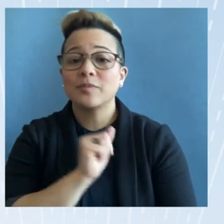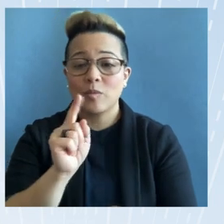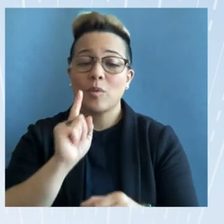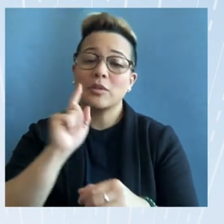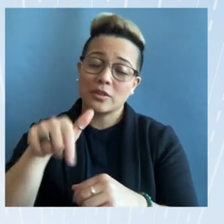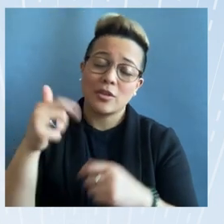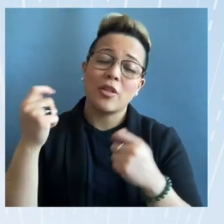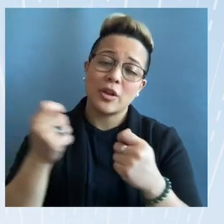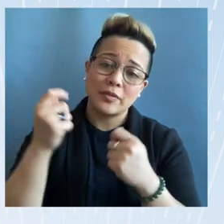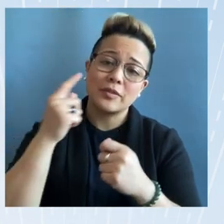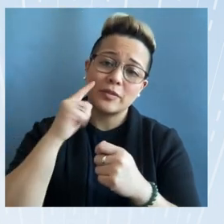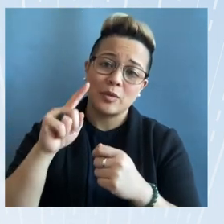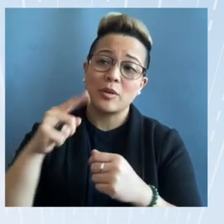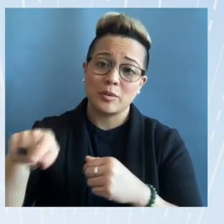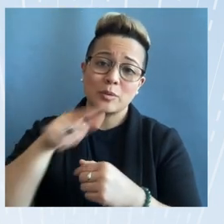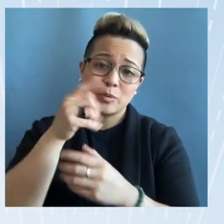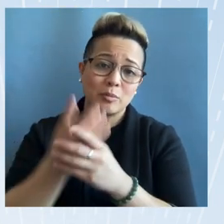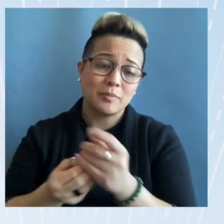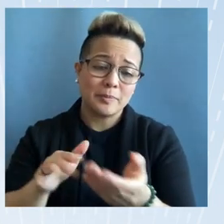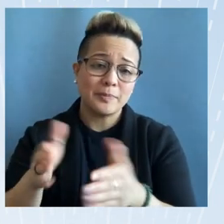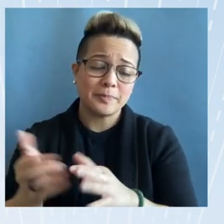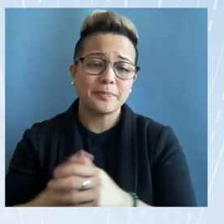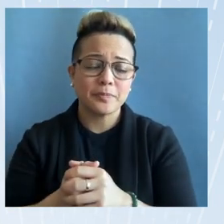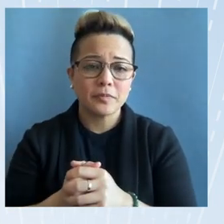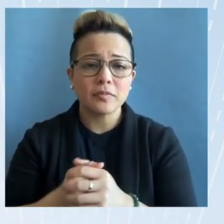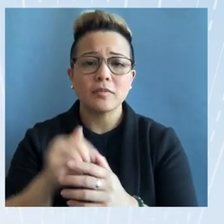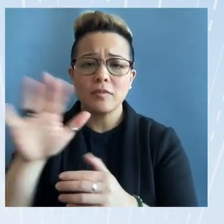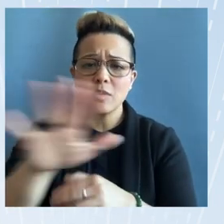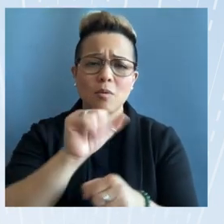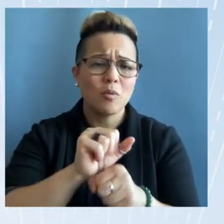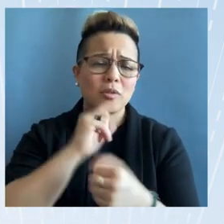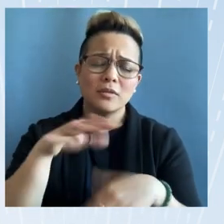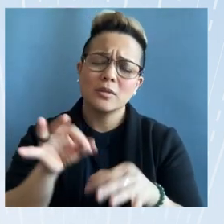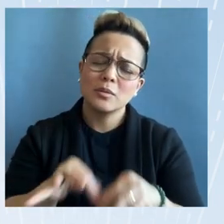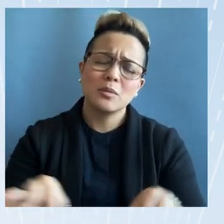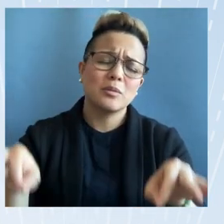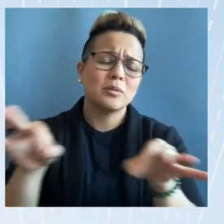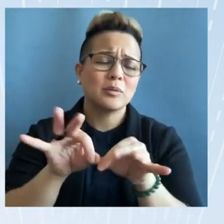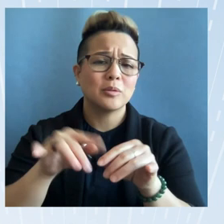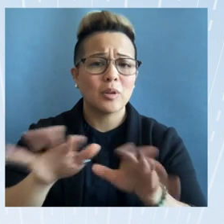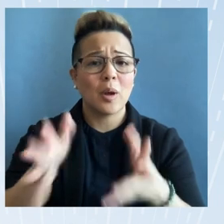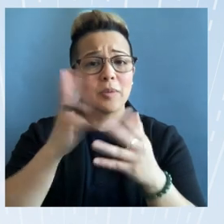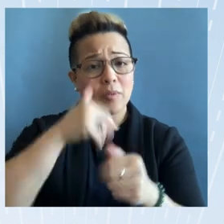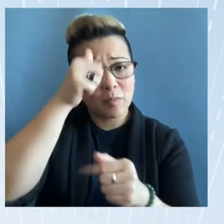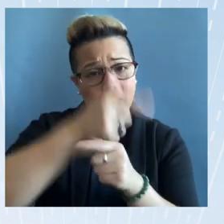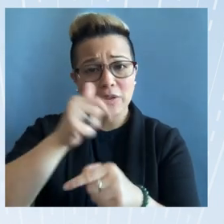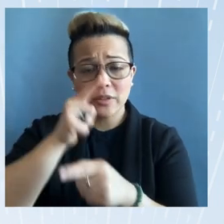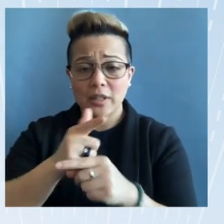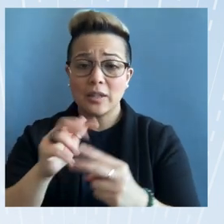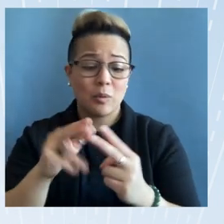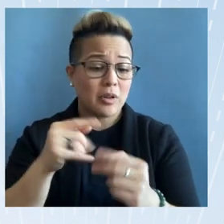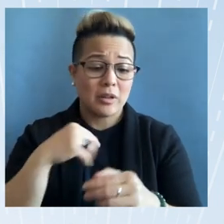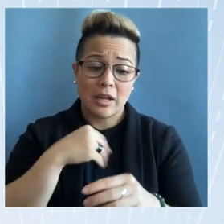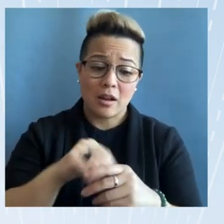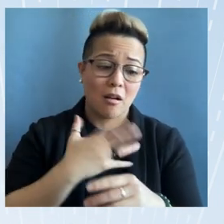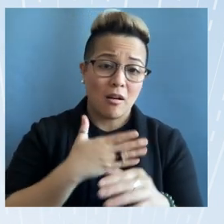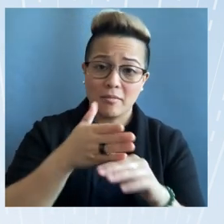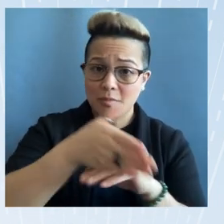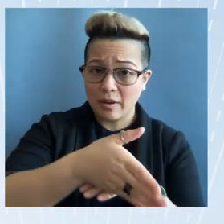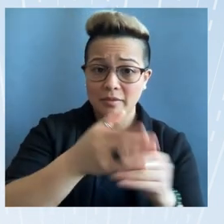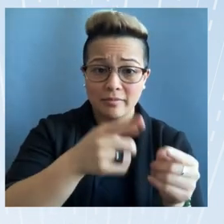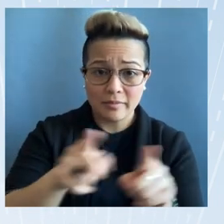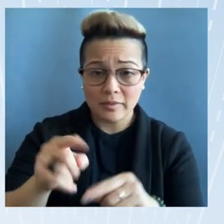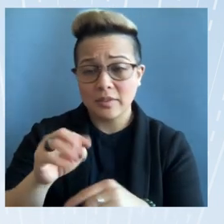spa murders. Your work will be crucial in uplifting our brothers and sisters, whether in the aftermath of a mass